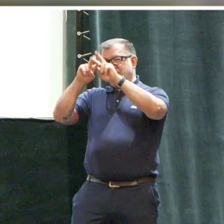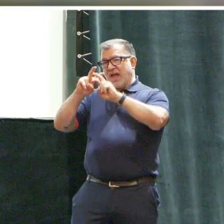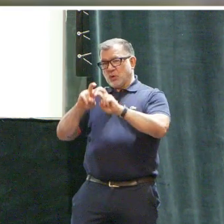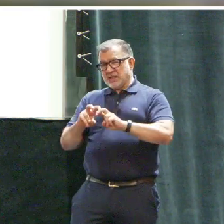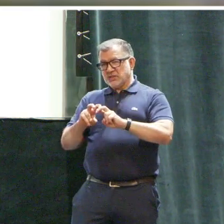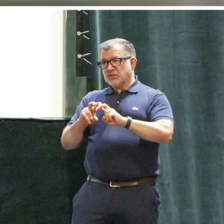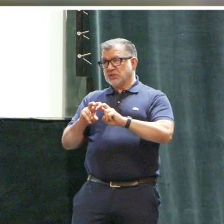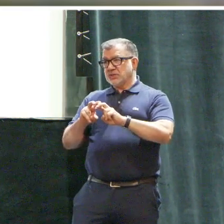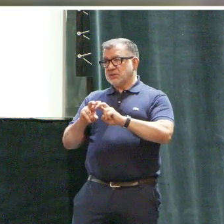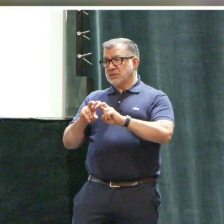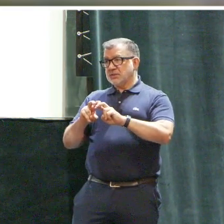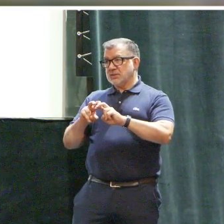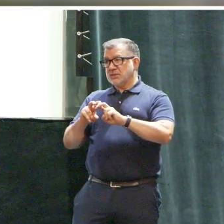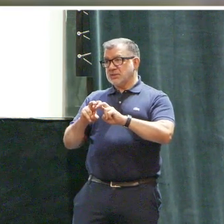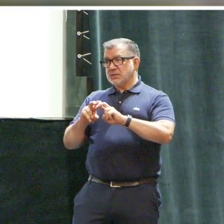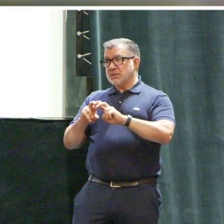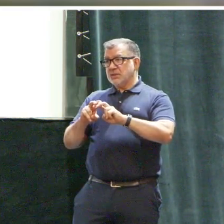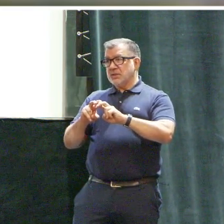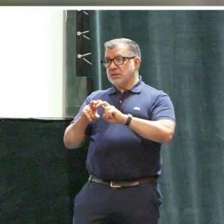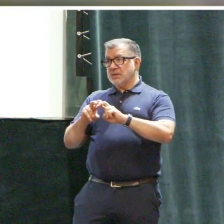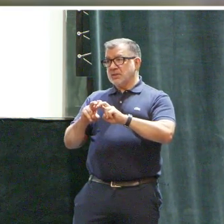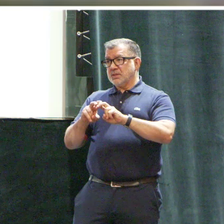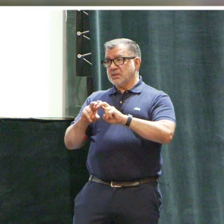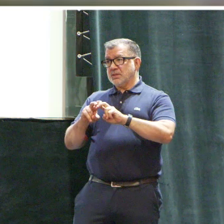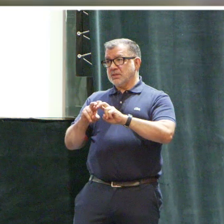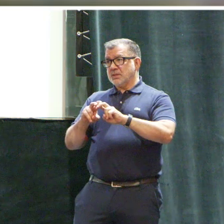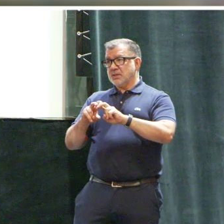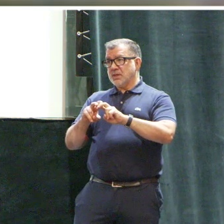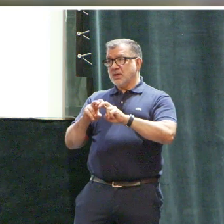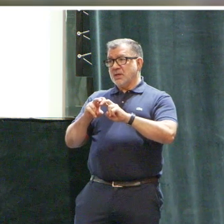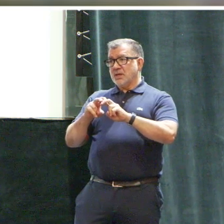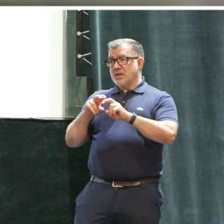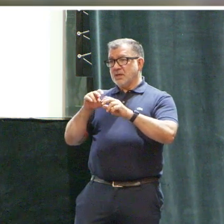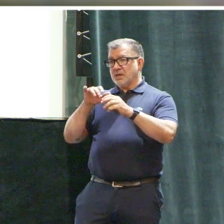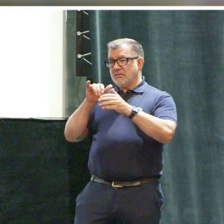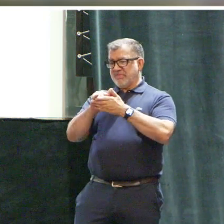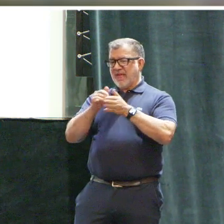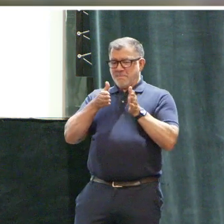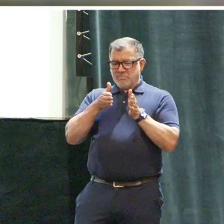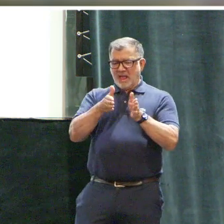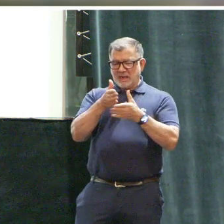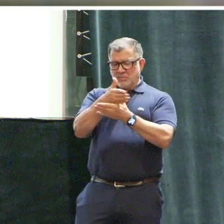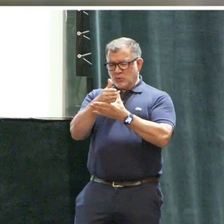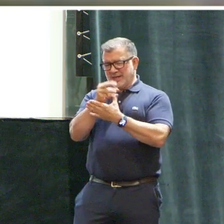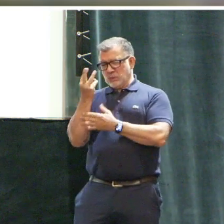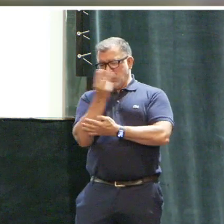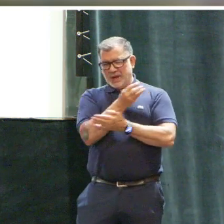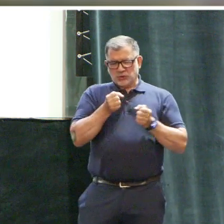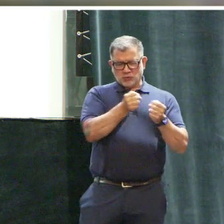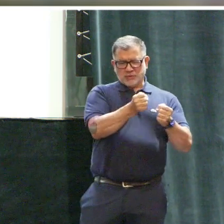a narrow, say, of Northmore in the block between West Street and Greenwich to